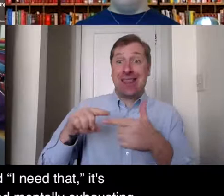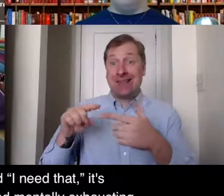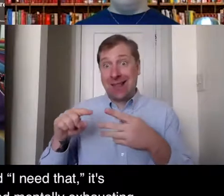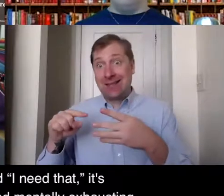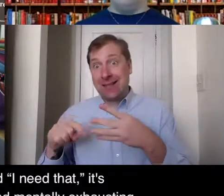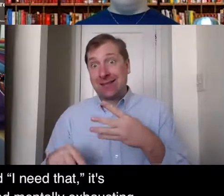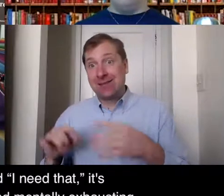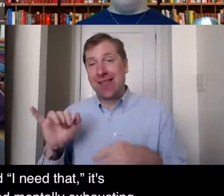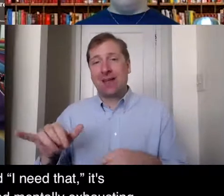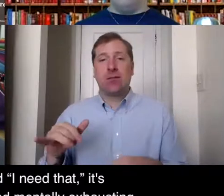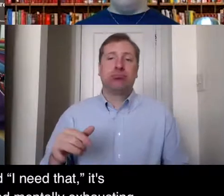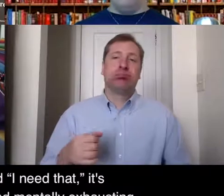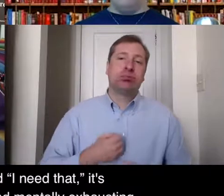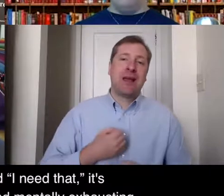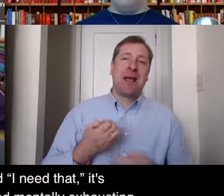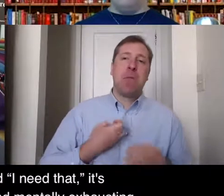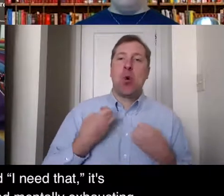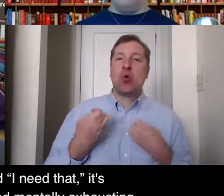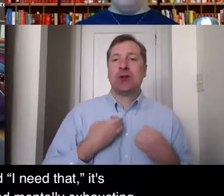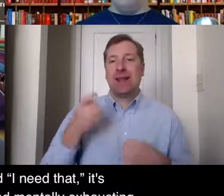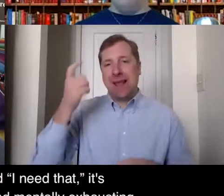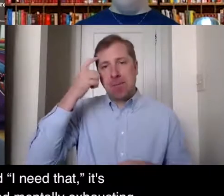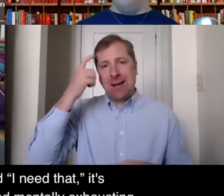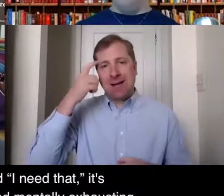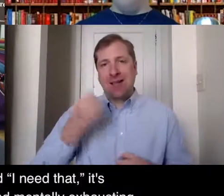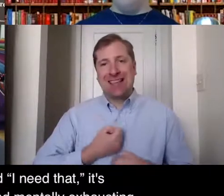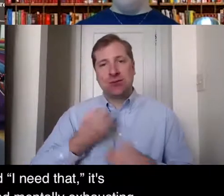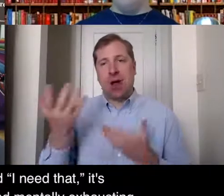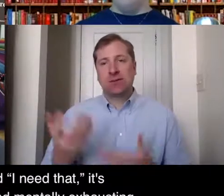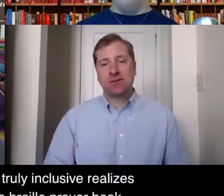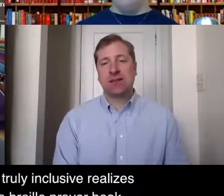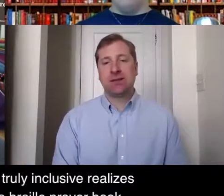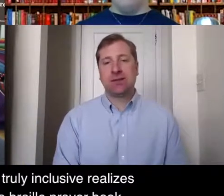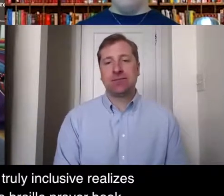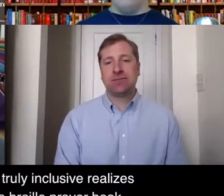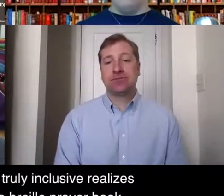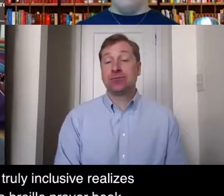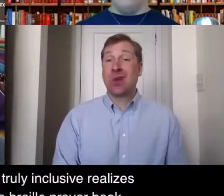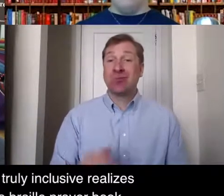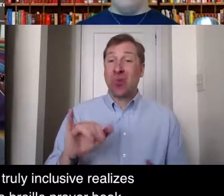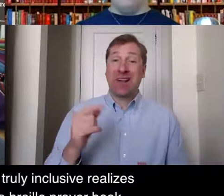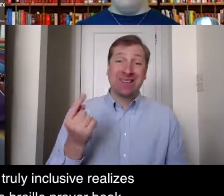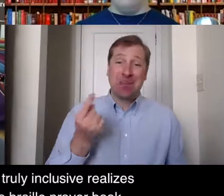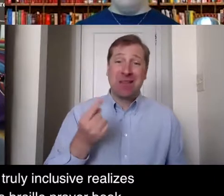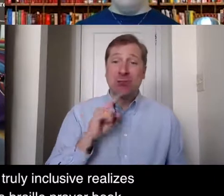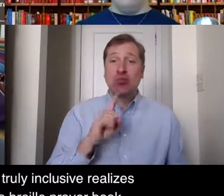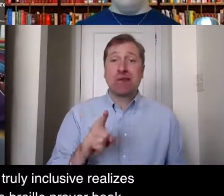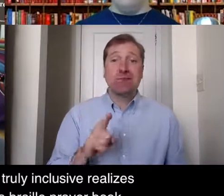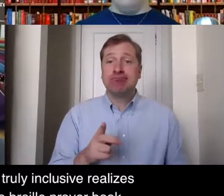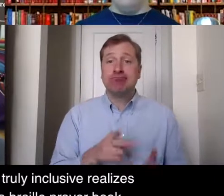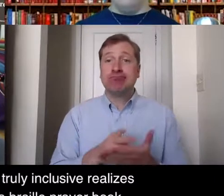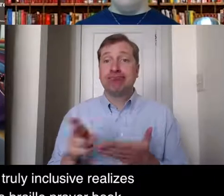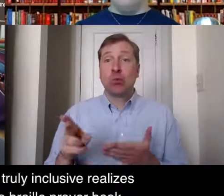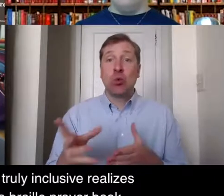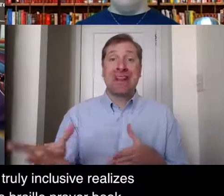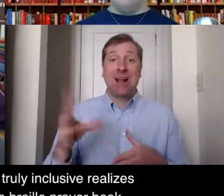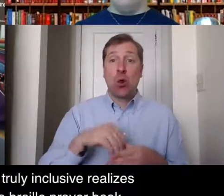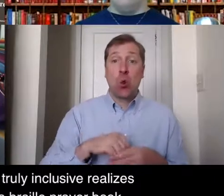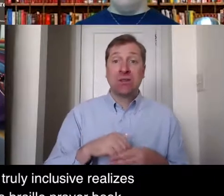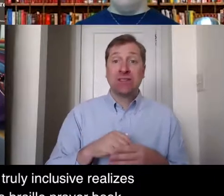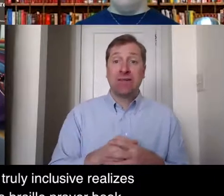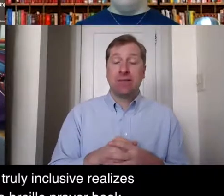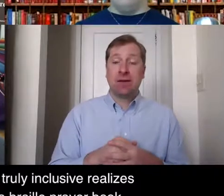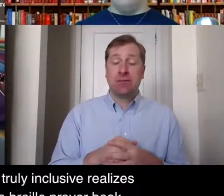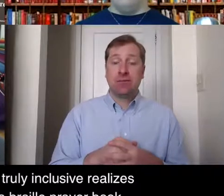so emotionally and mentally exhausting. So something that is truly inclusive